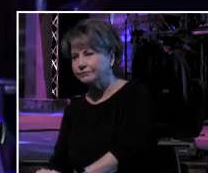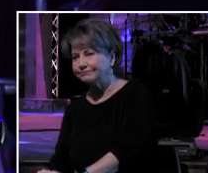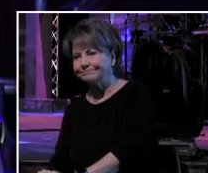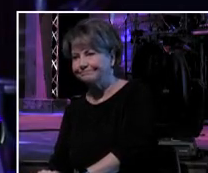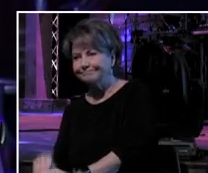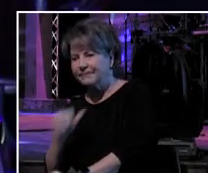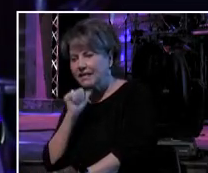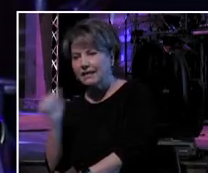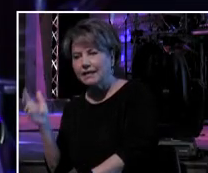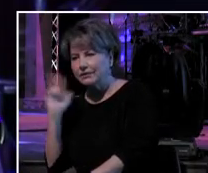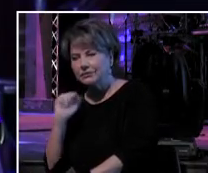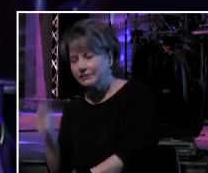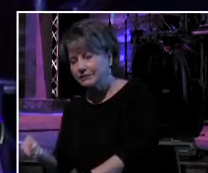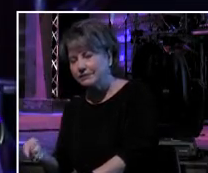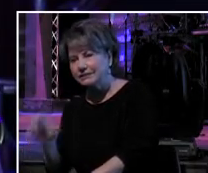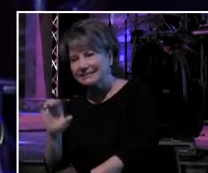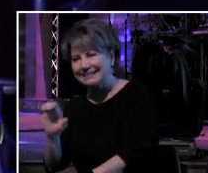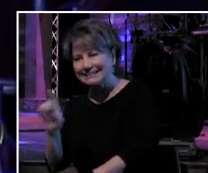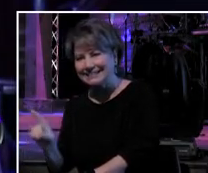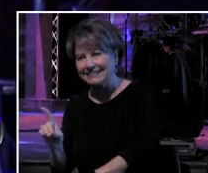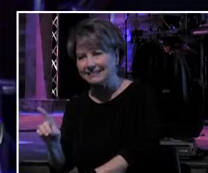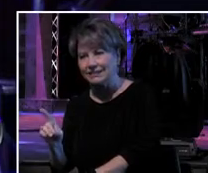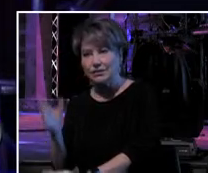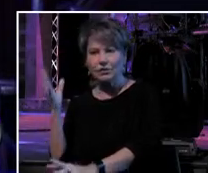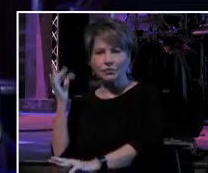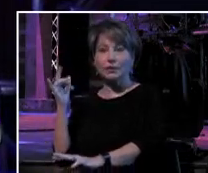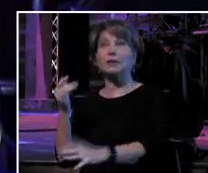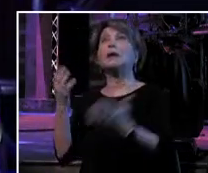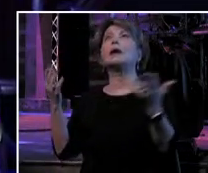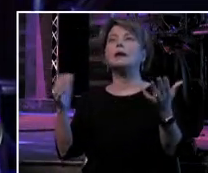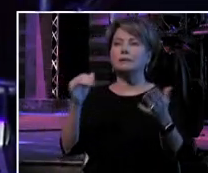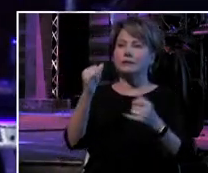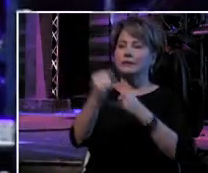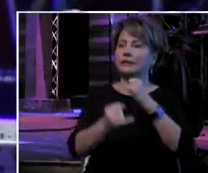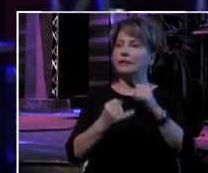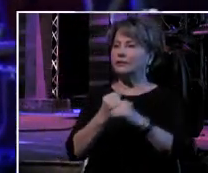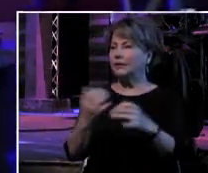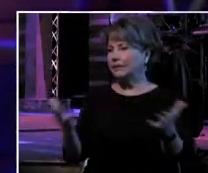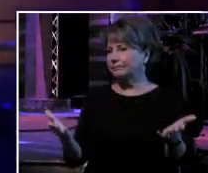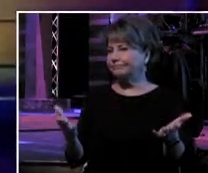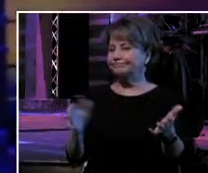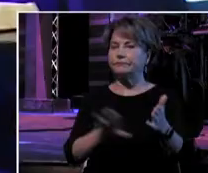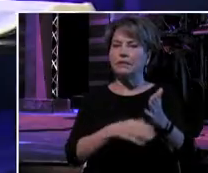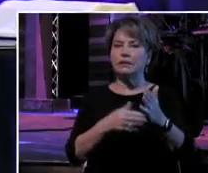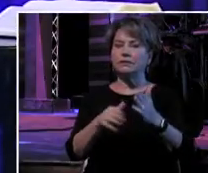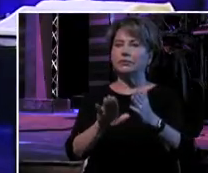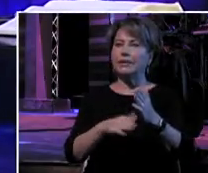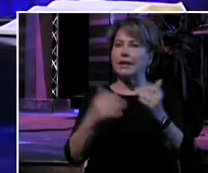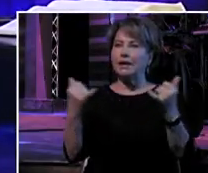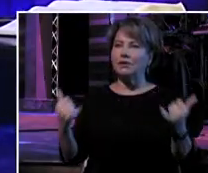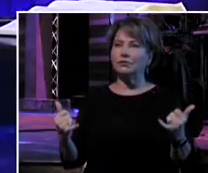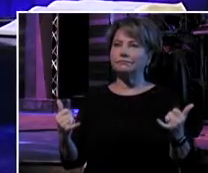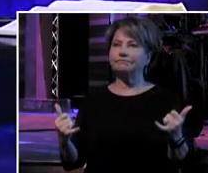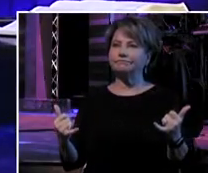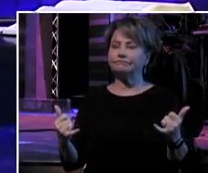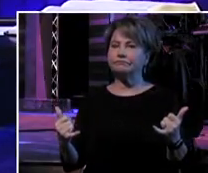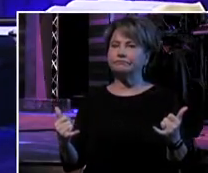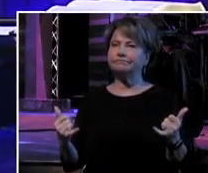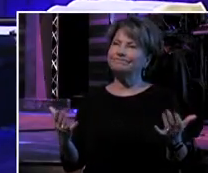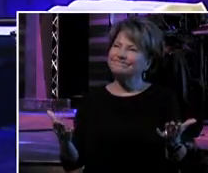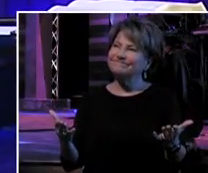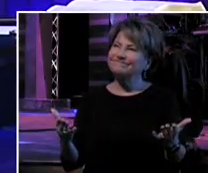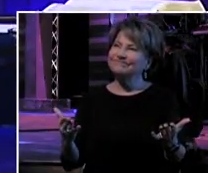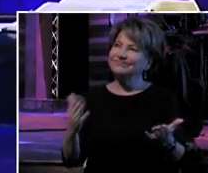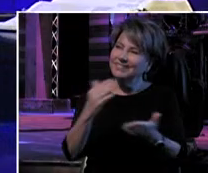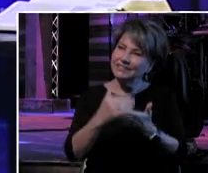player exactly, right? We find our joy in things that are passing. And some of them seem neutral. Others of